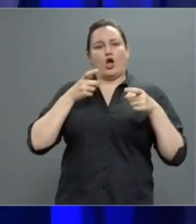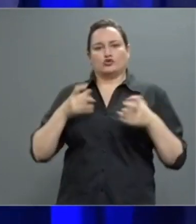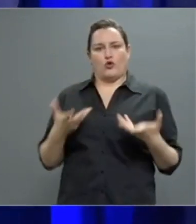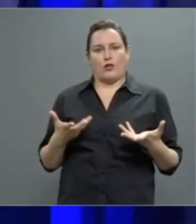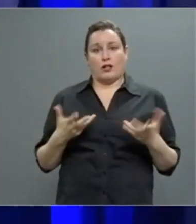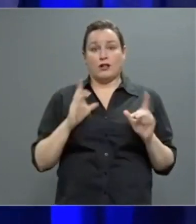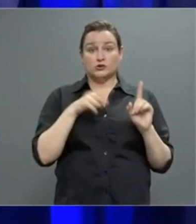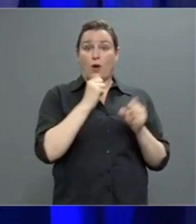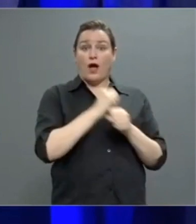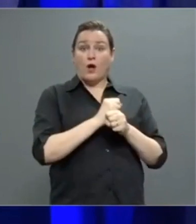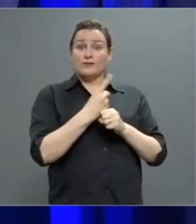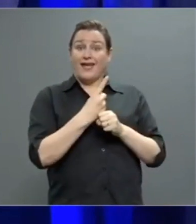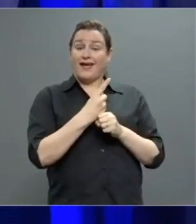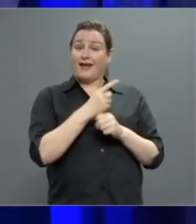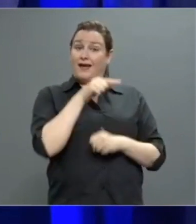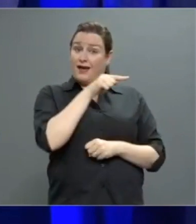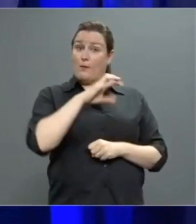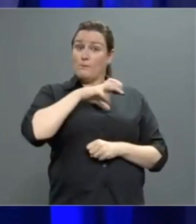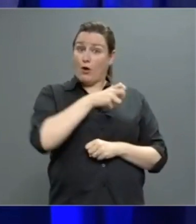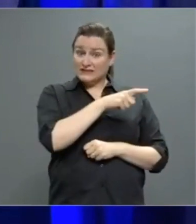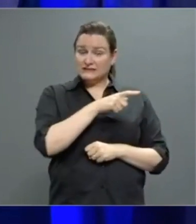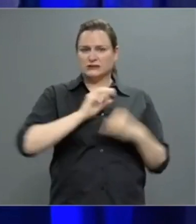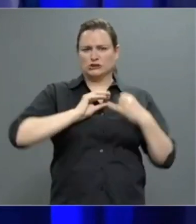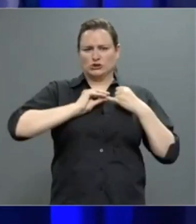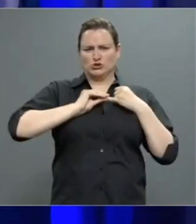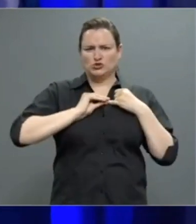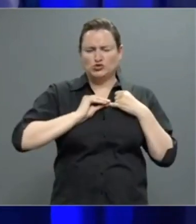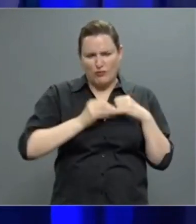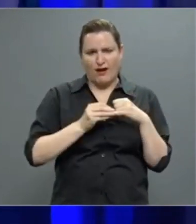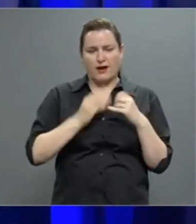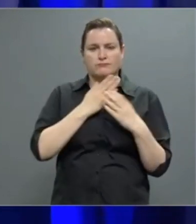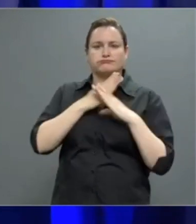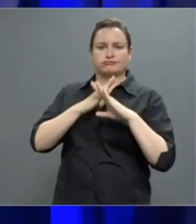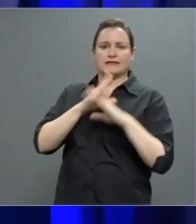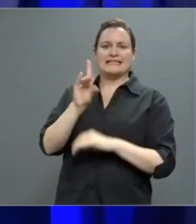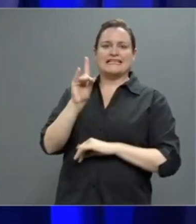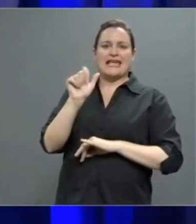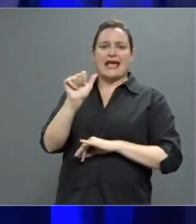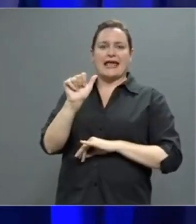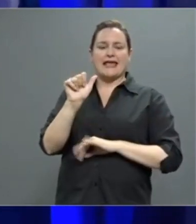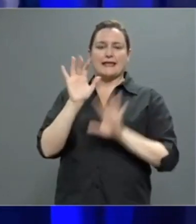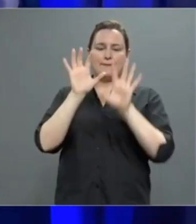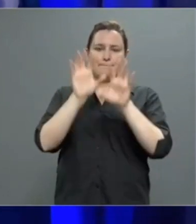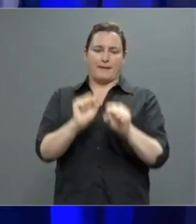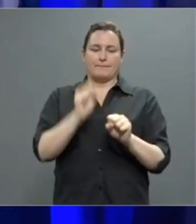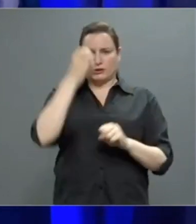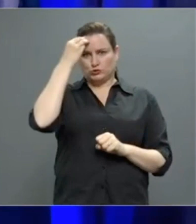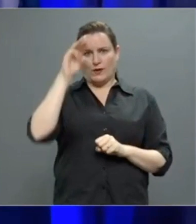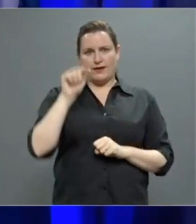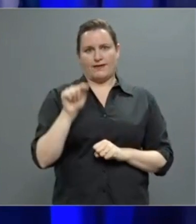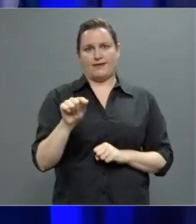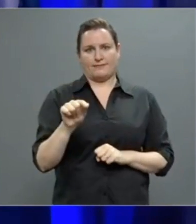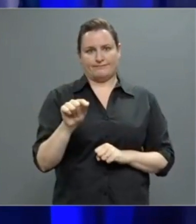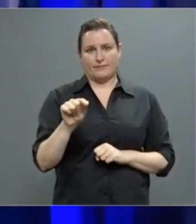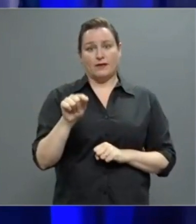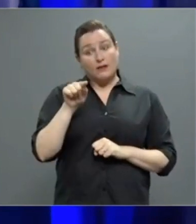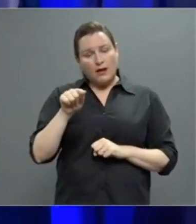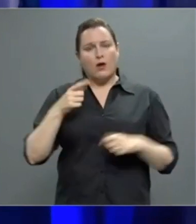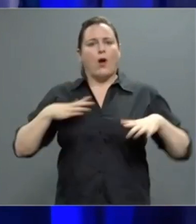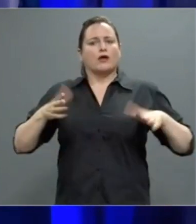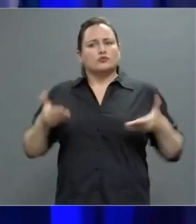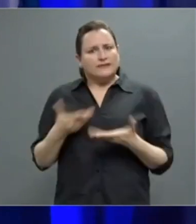every dirty trick in the book to try and prevent the DA from delivering for the people of Tshwane.